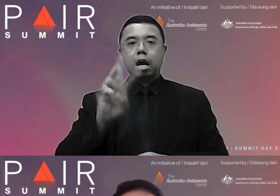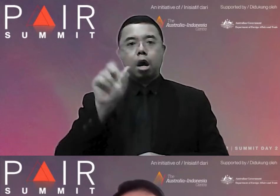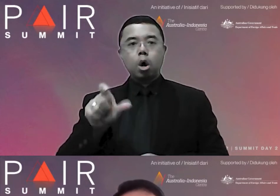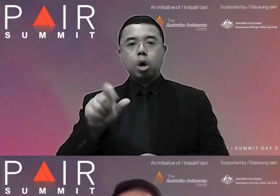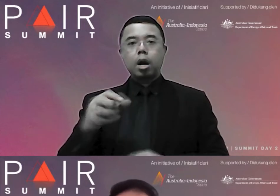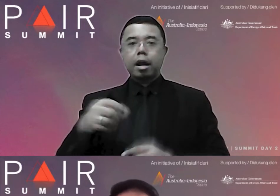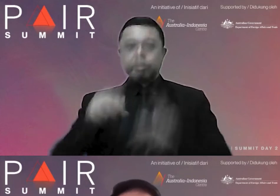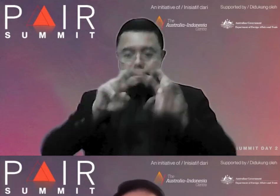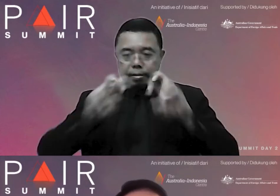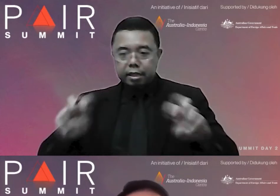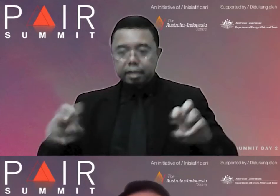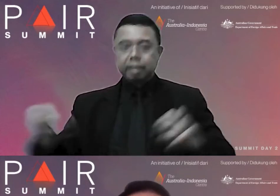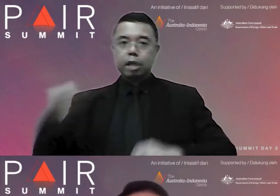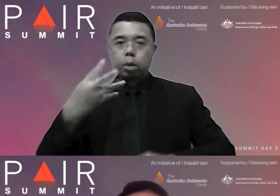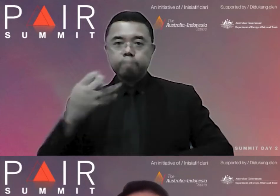different